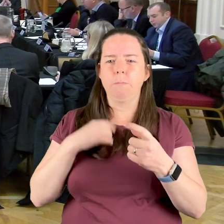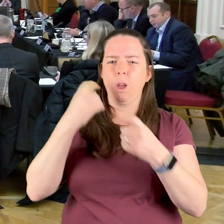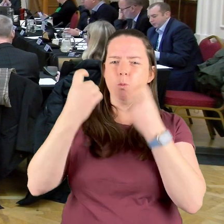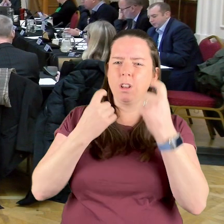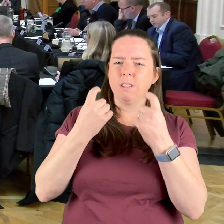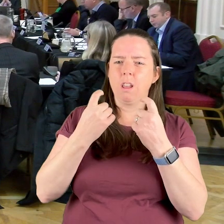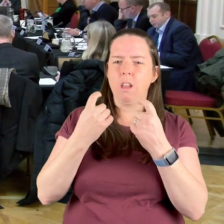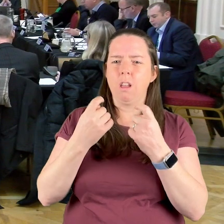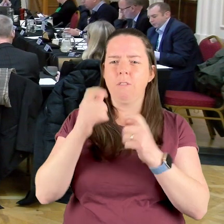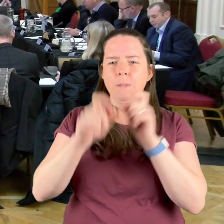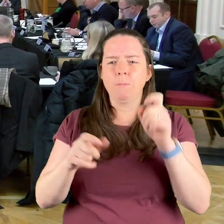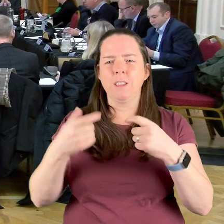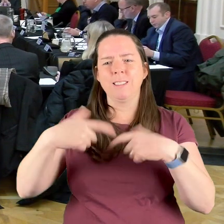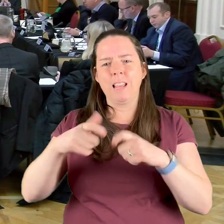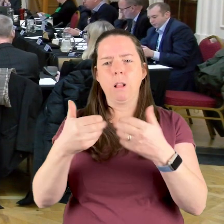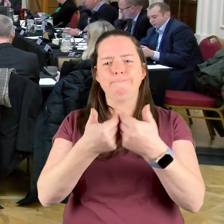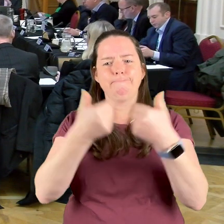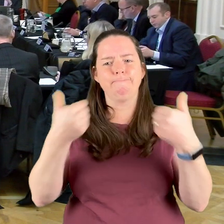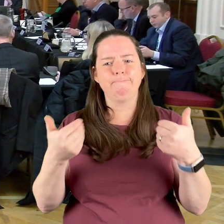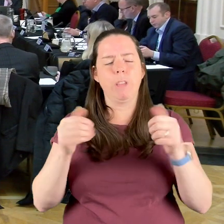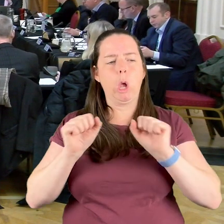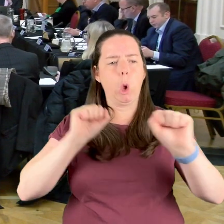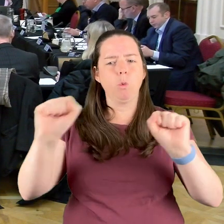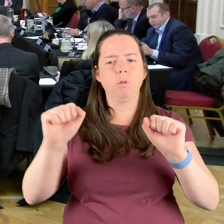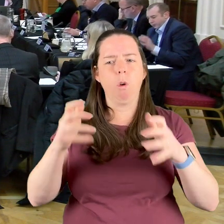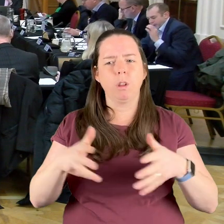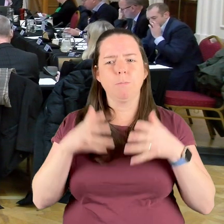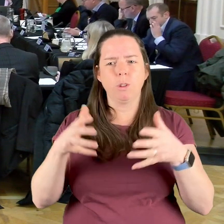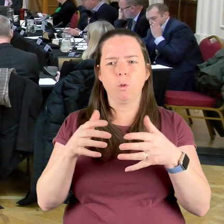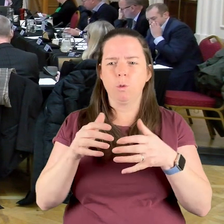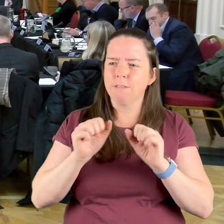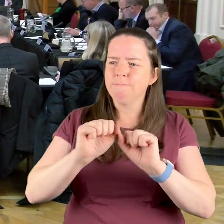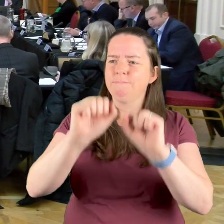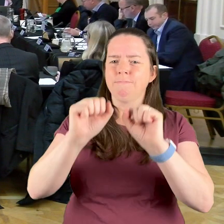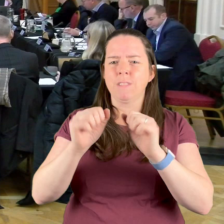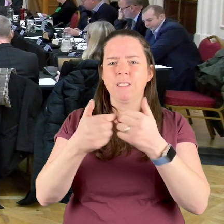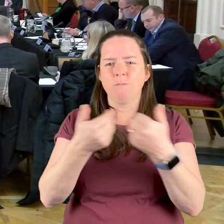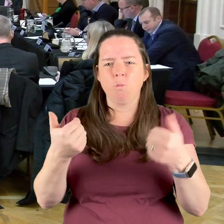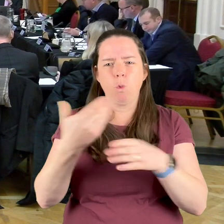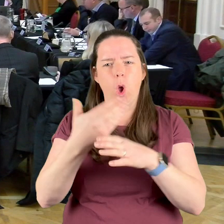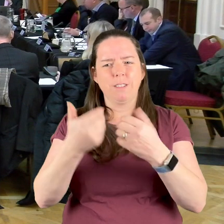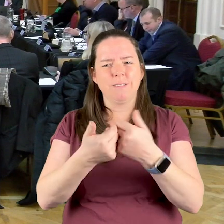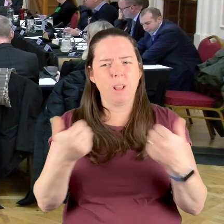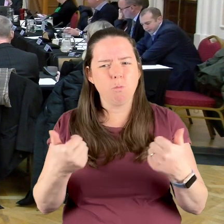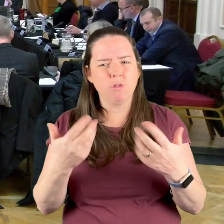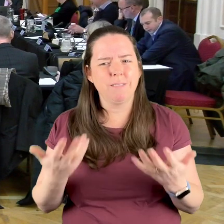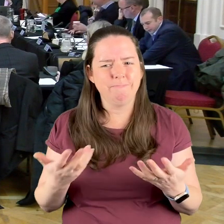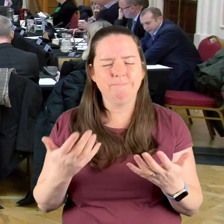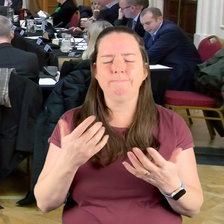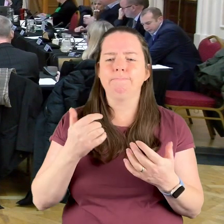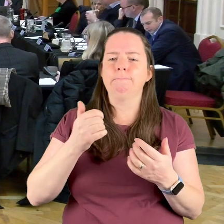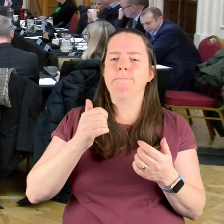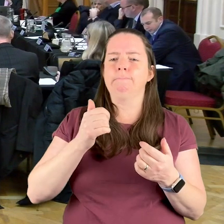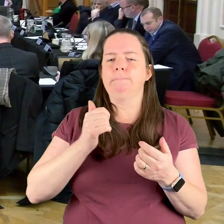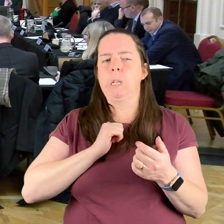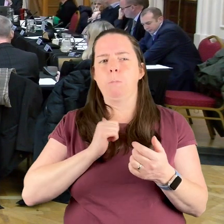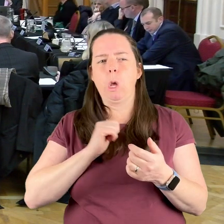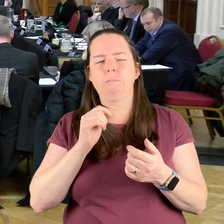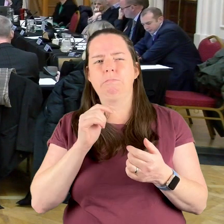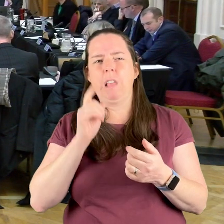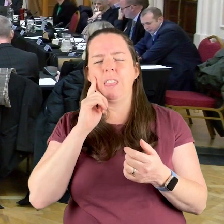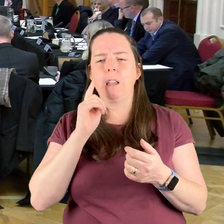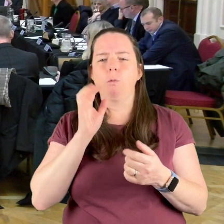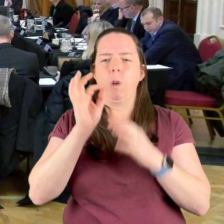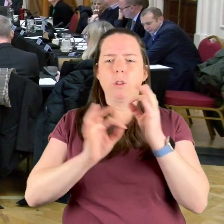people working together anyway, but I wonder if people are still quite siloed in their own hospitals and stuff. And I suppose that's a question for the board as well.